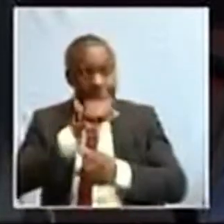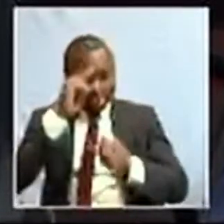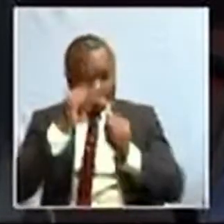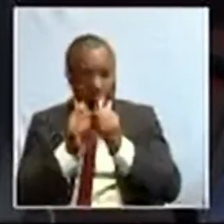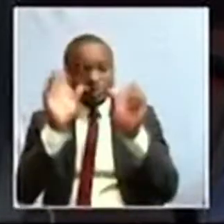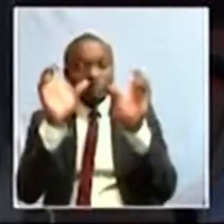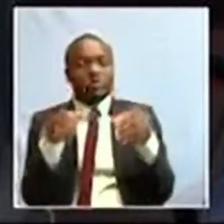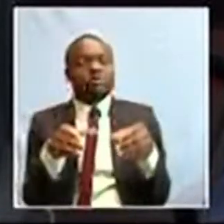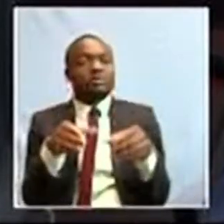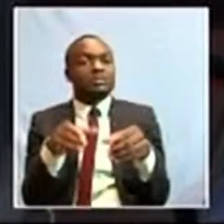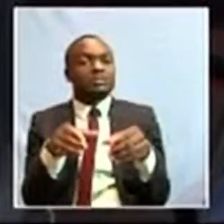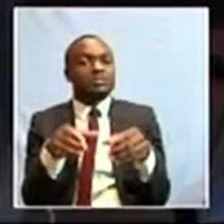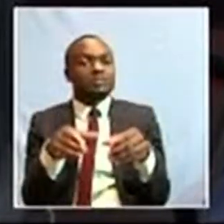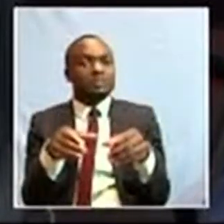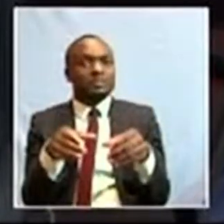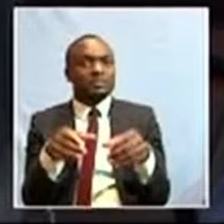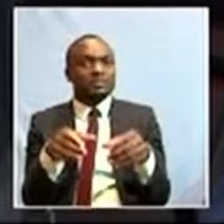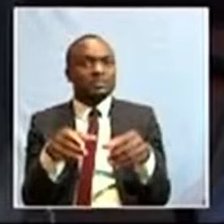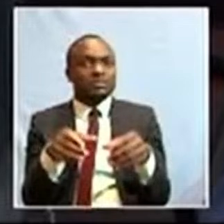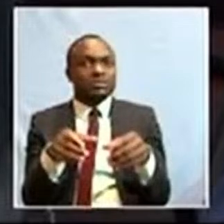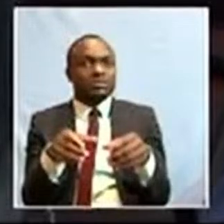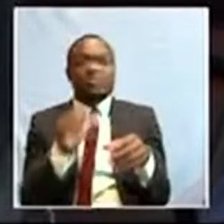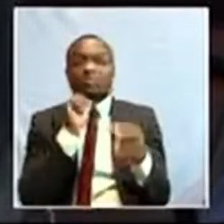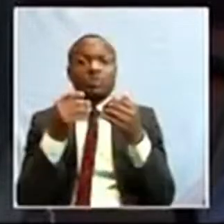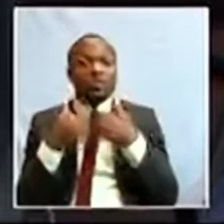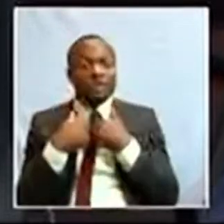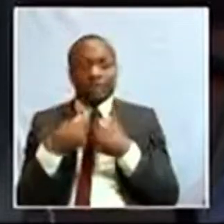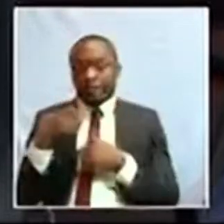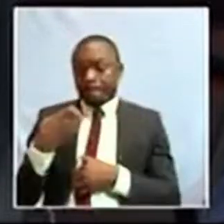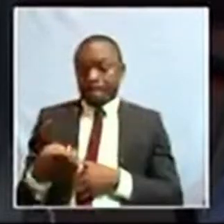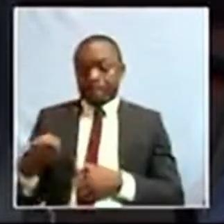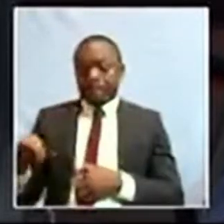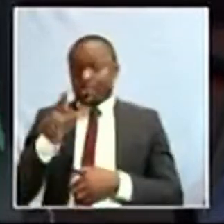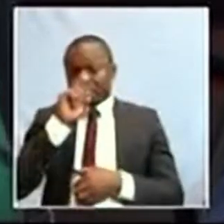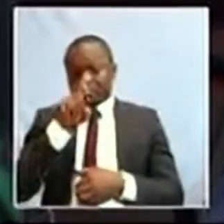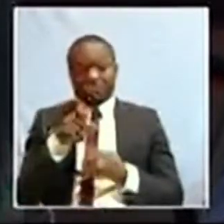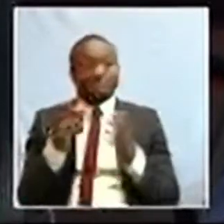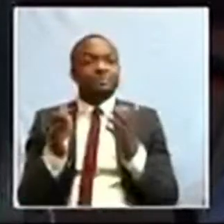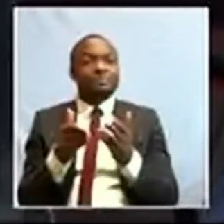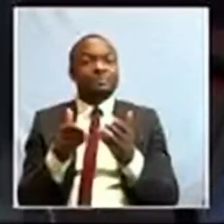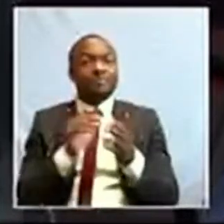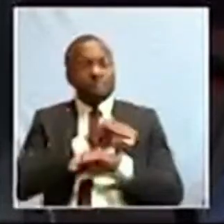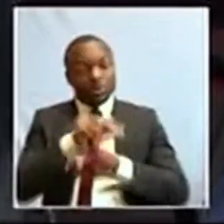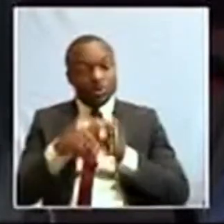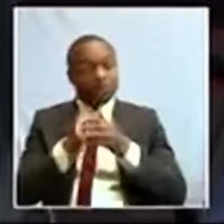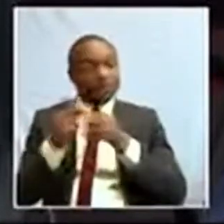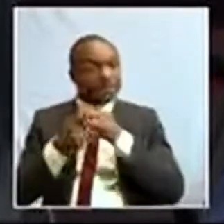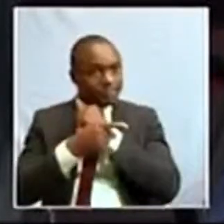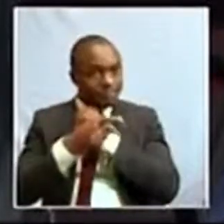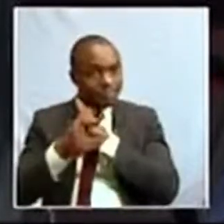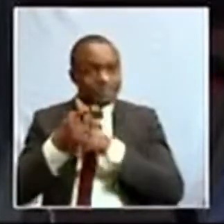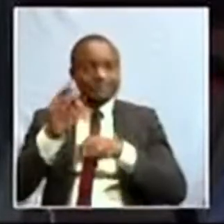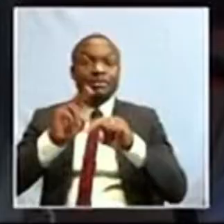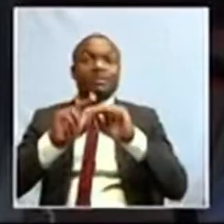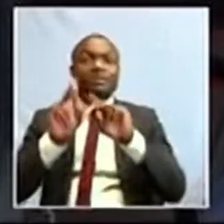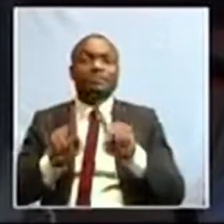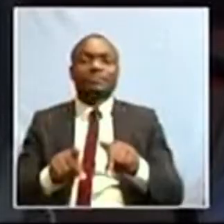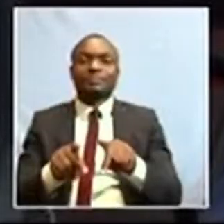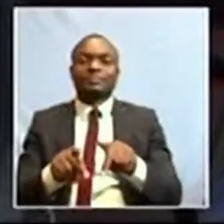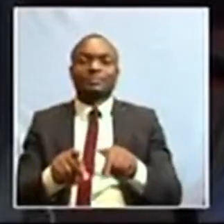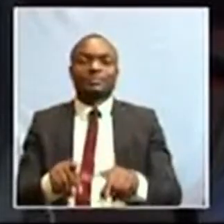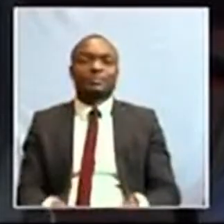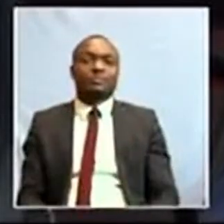council is lacking equipment, there is no insurance? So the whole department, Chair, is